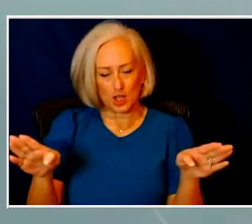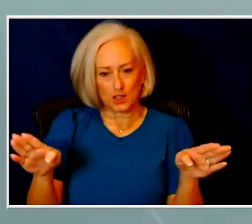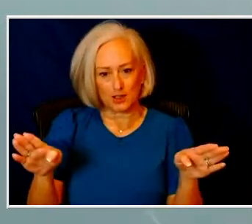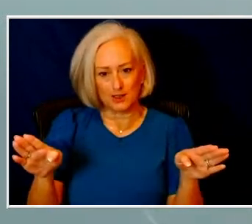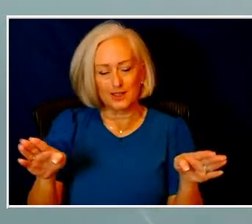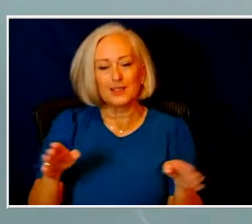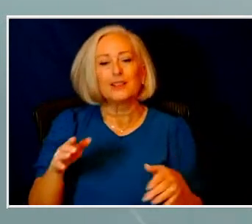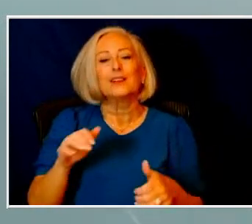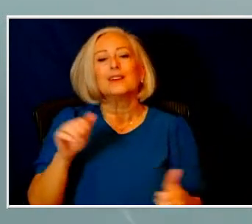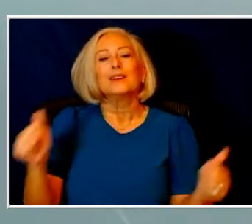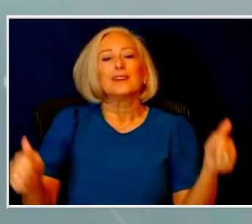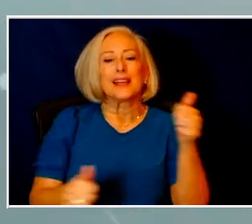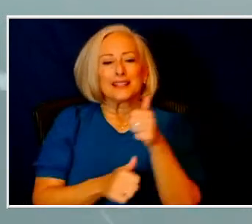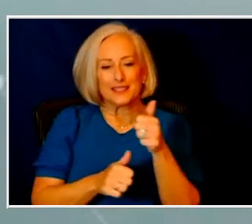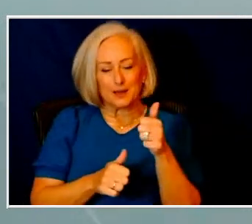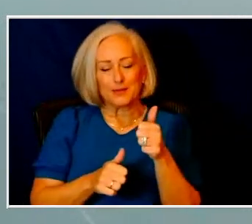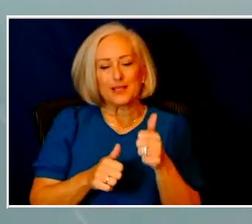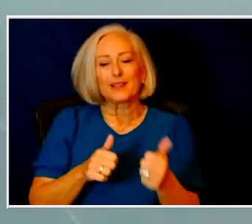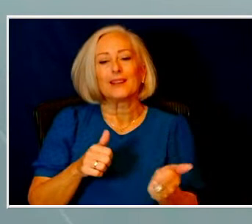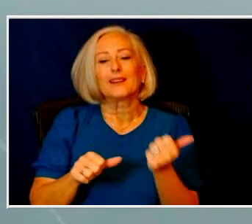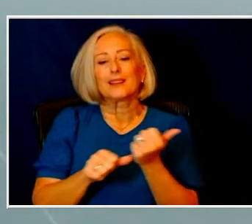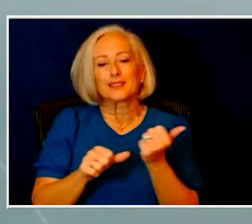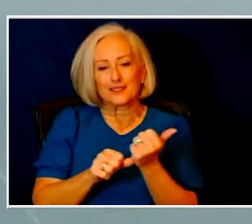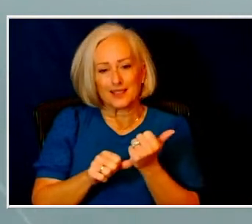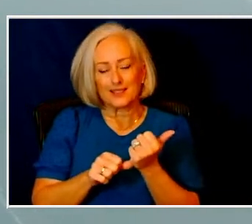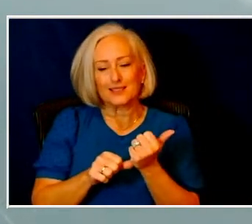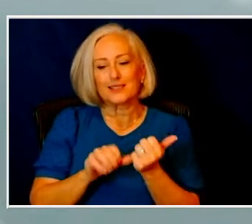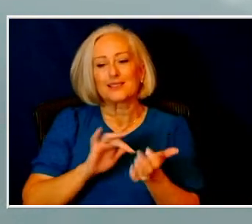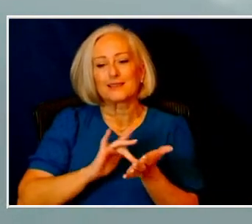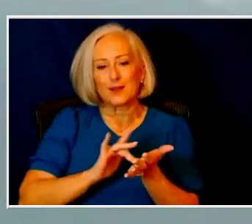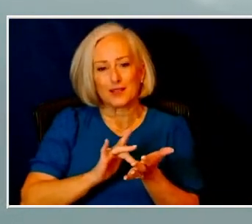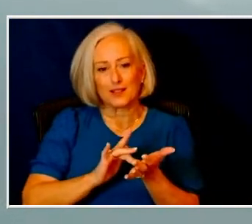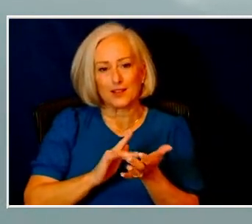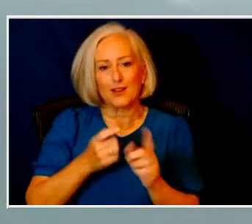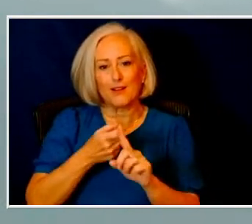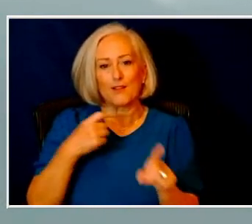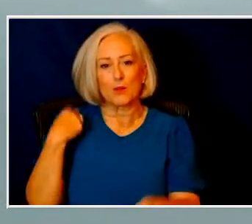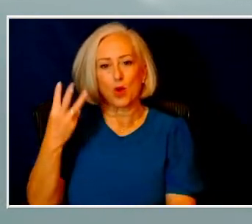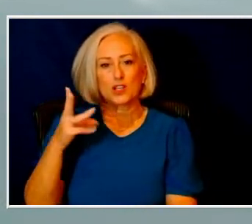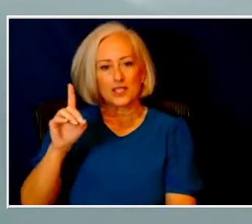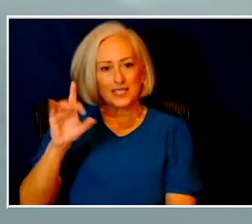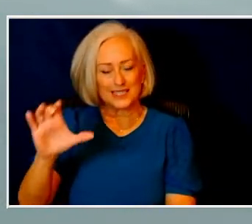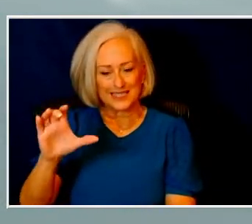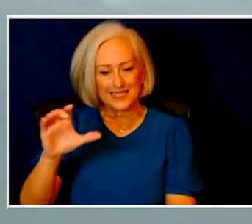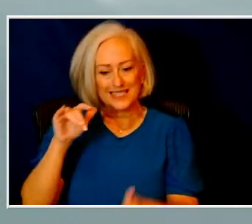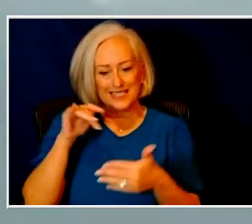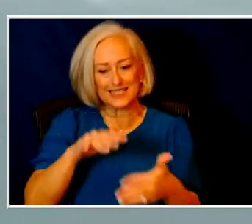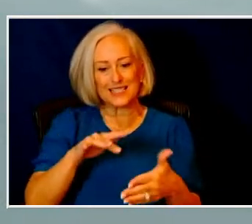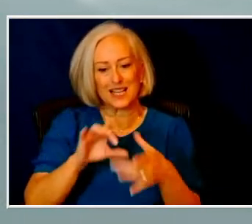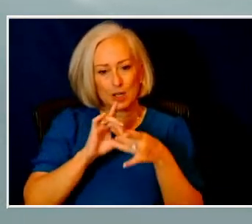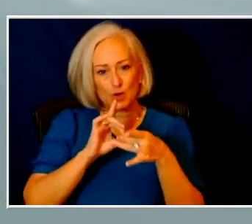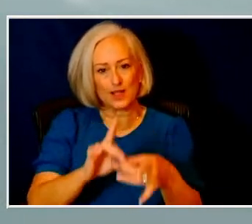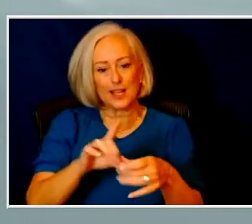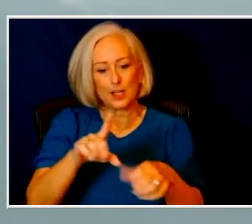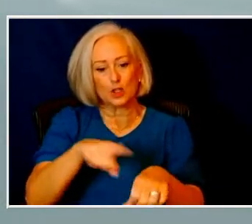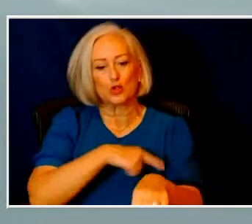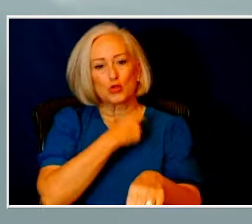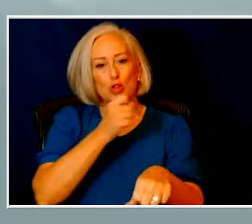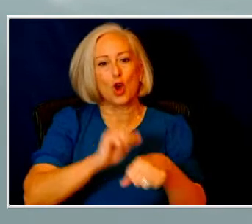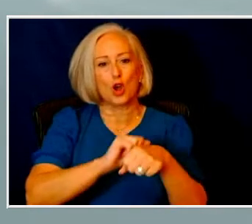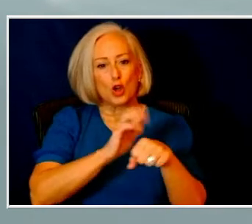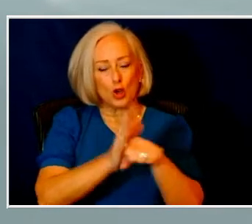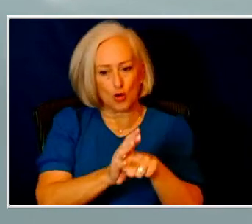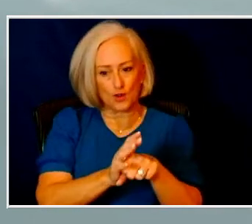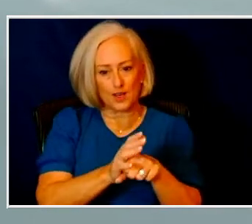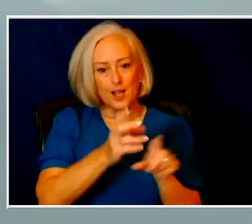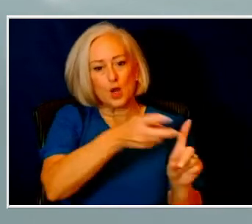Medicine, join us from Washington, D.C. He has news of an ongoing research study around long COVID, and they are recruiting study participants. We're going to hear